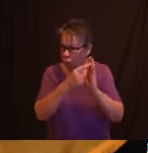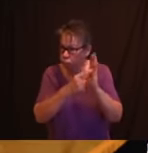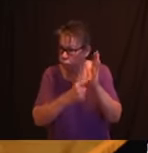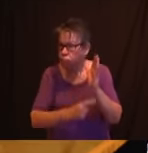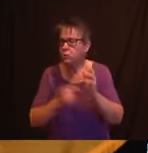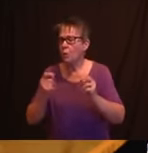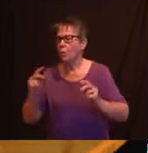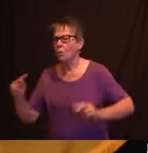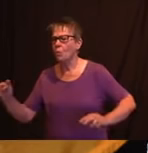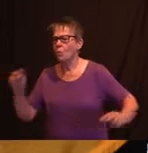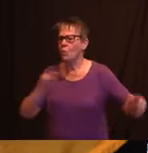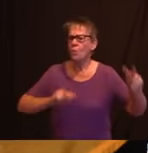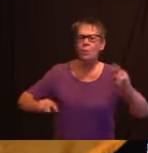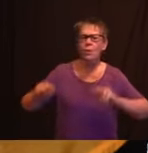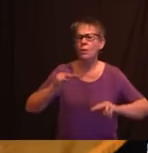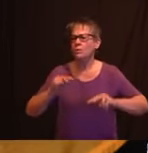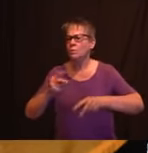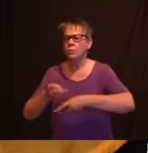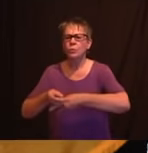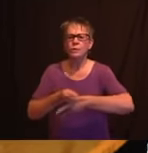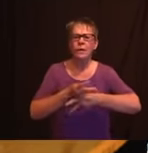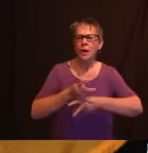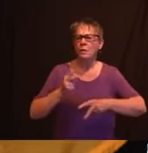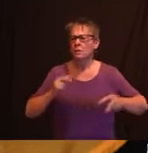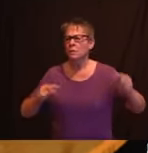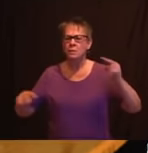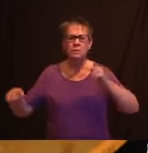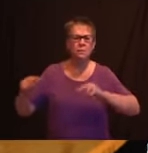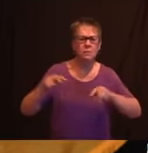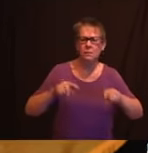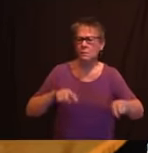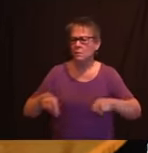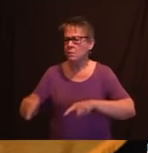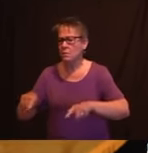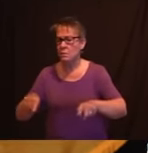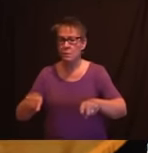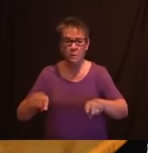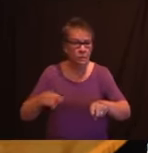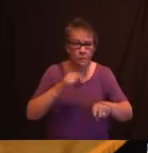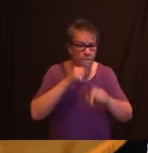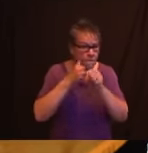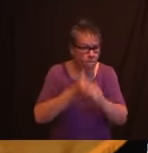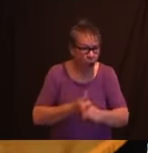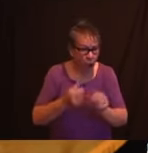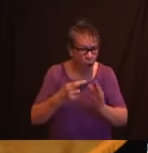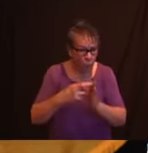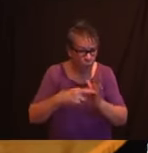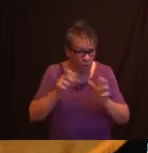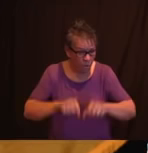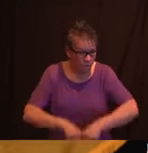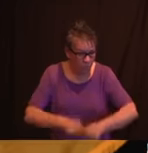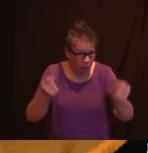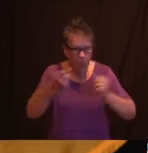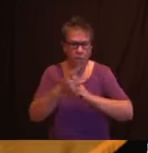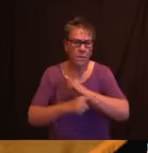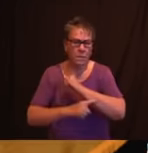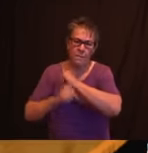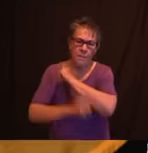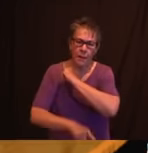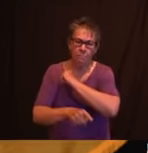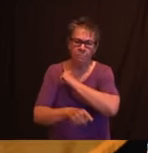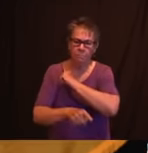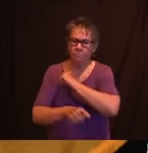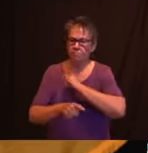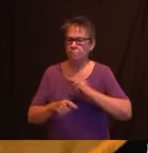and increasing penalties for nursing homes, and centralizing long-term data collection and processing.